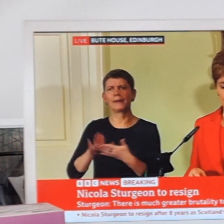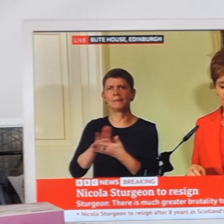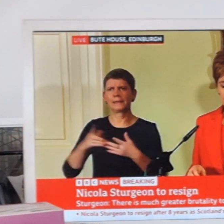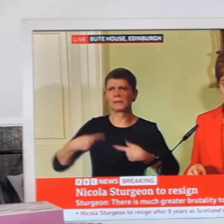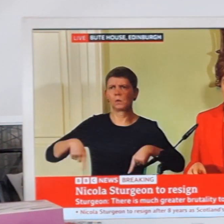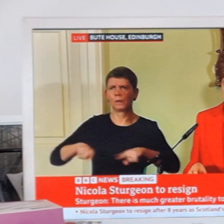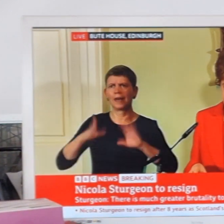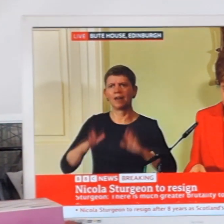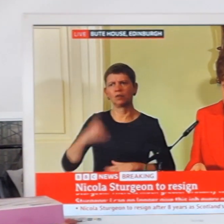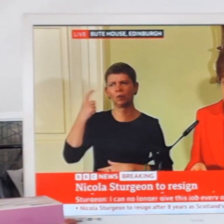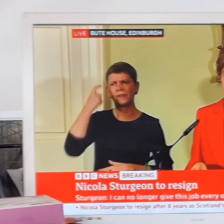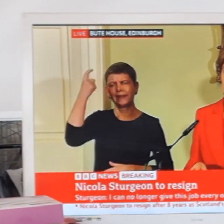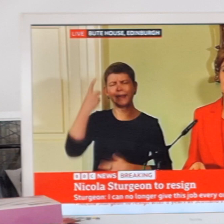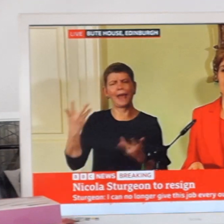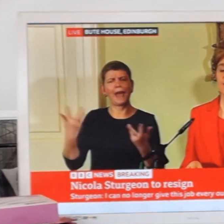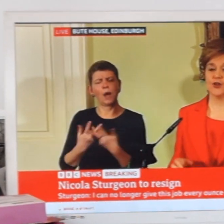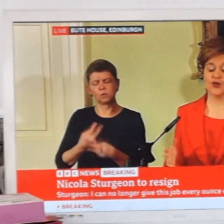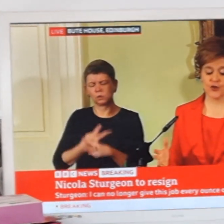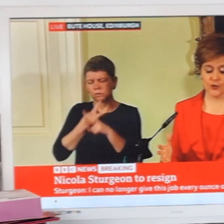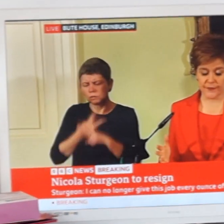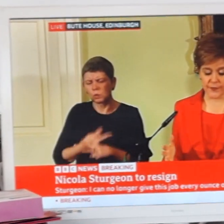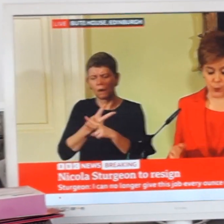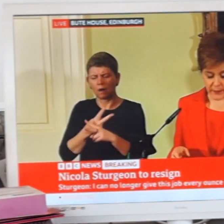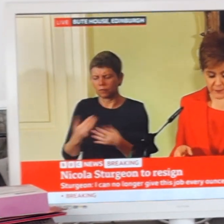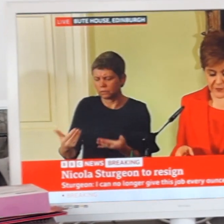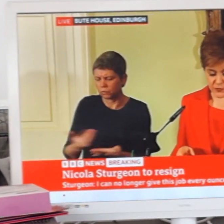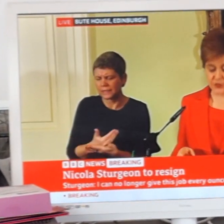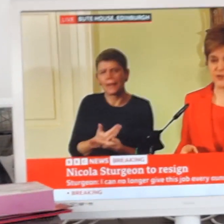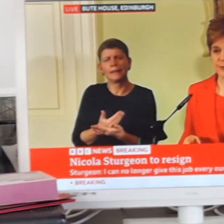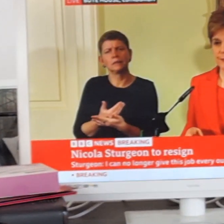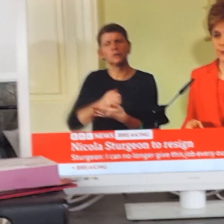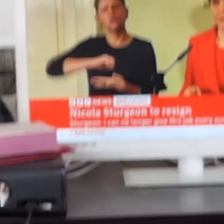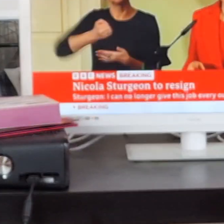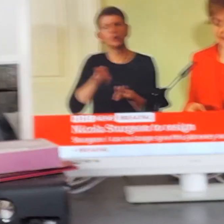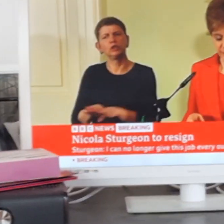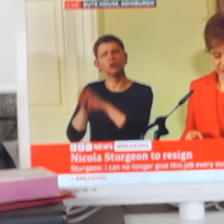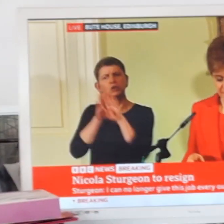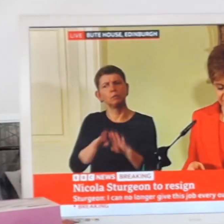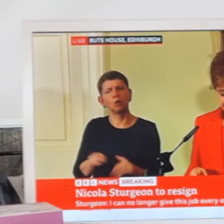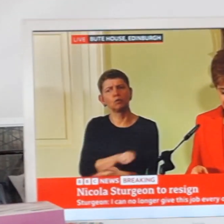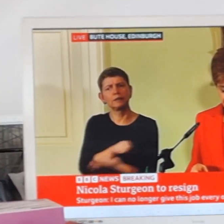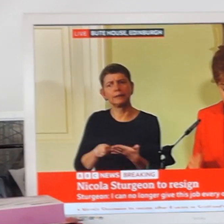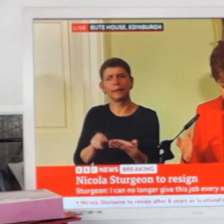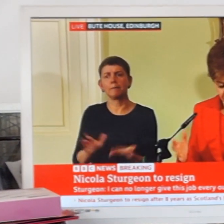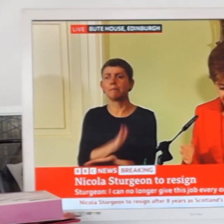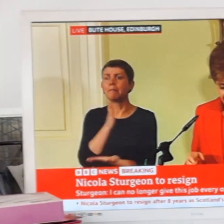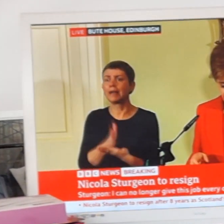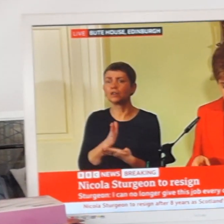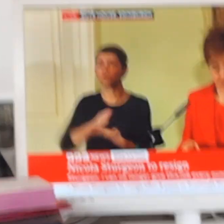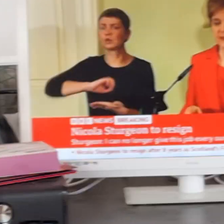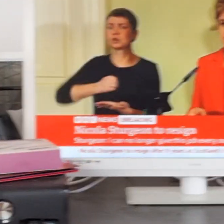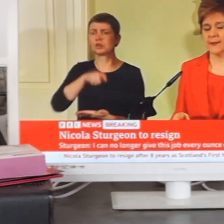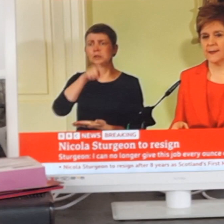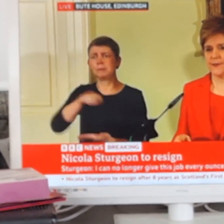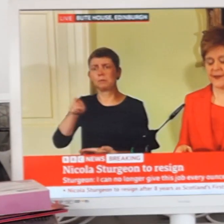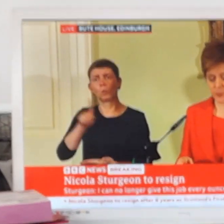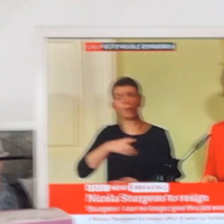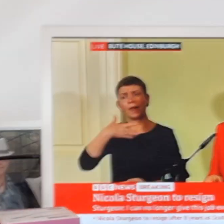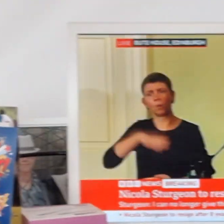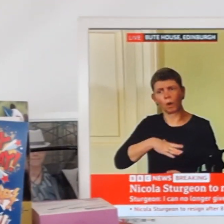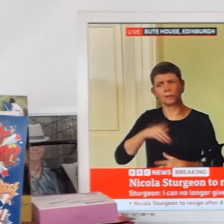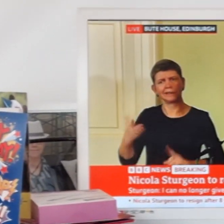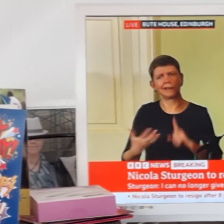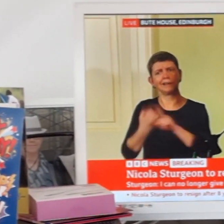Scottish democracy will be protected and to ensure that the will of the Scottish people prevails. My preference of using the